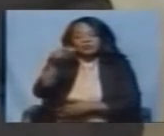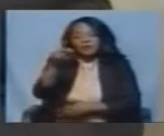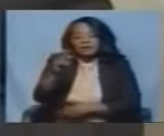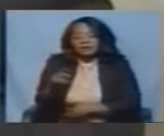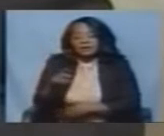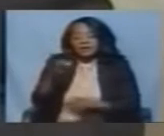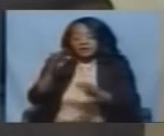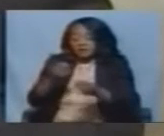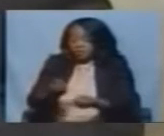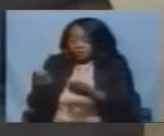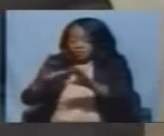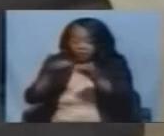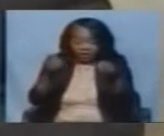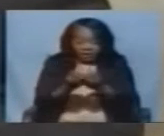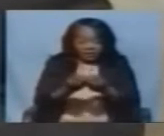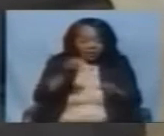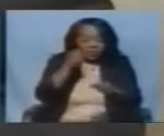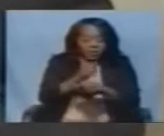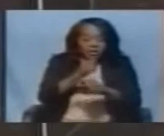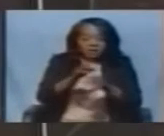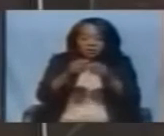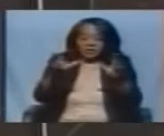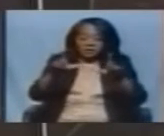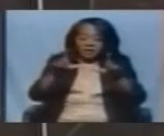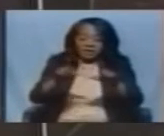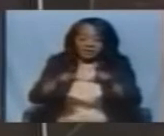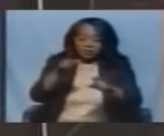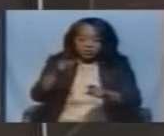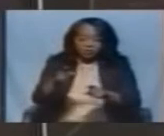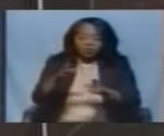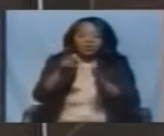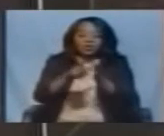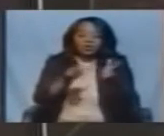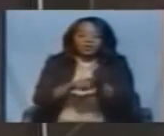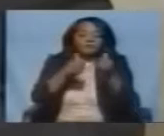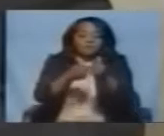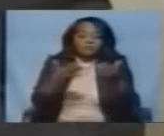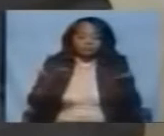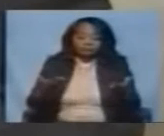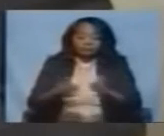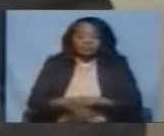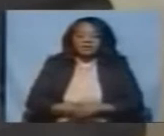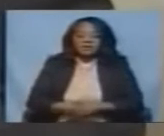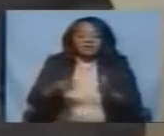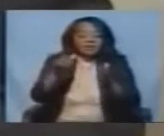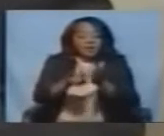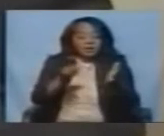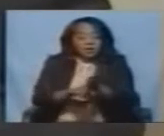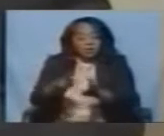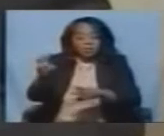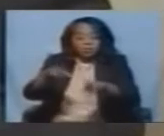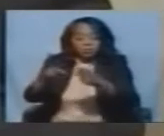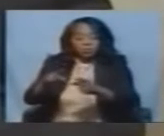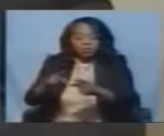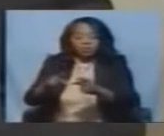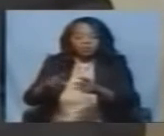you are operating without a license, you're actually breaking the law. And the legal firm we have engaged will take it up, to prosecute